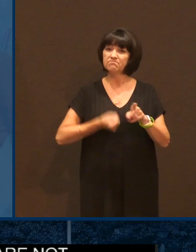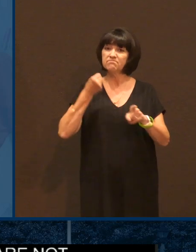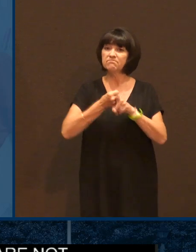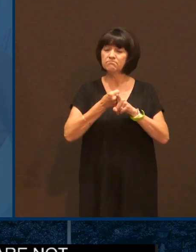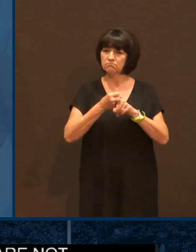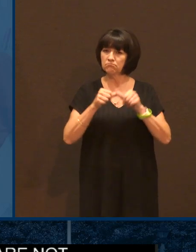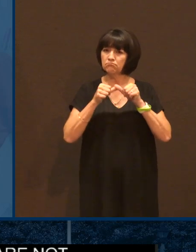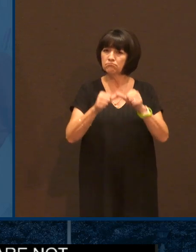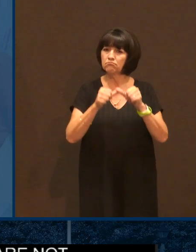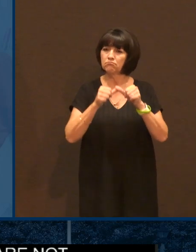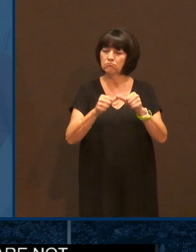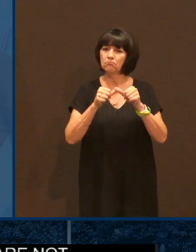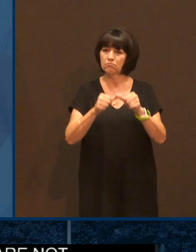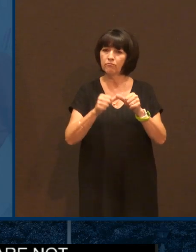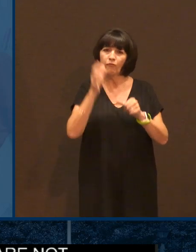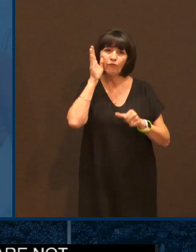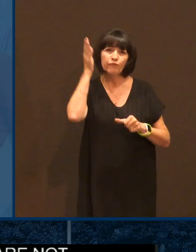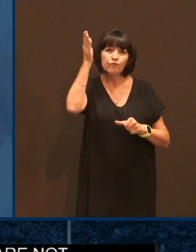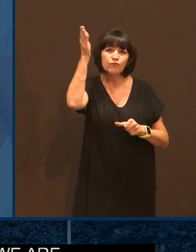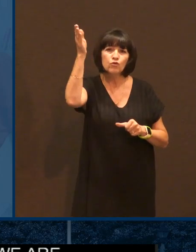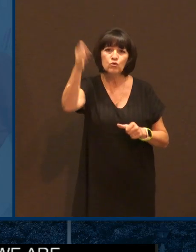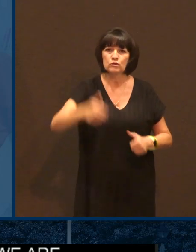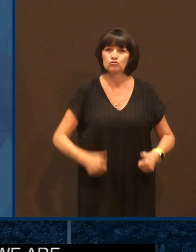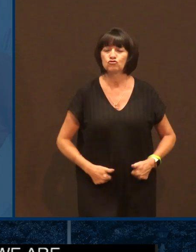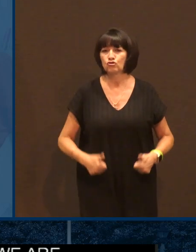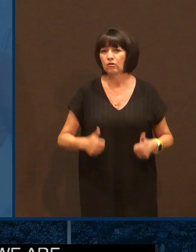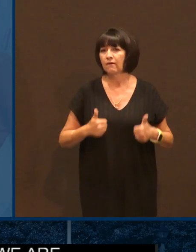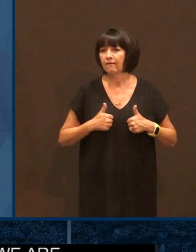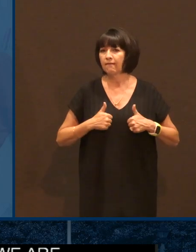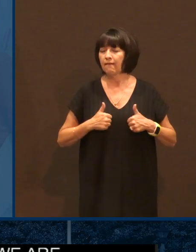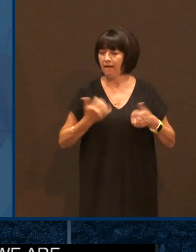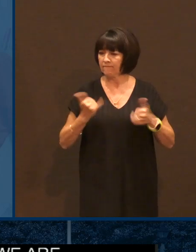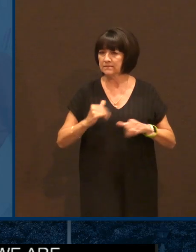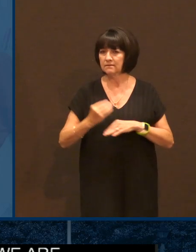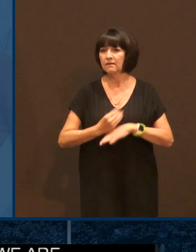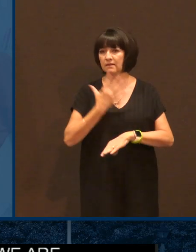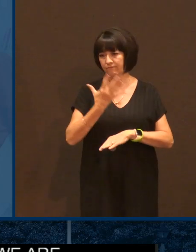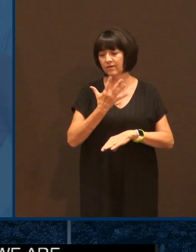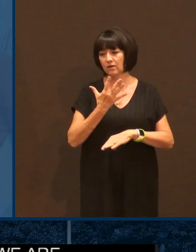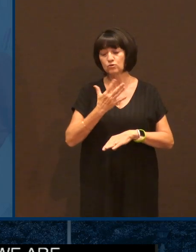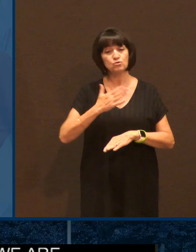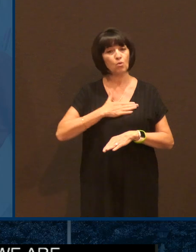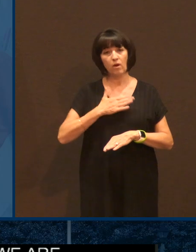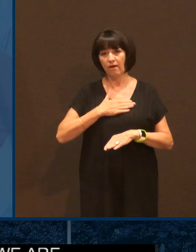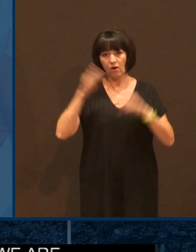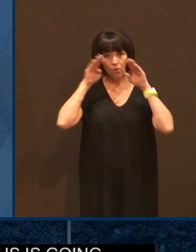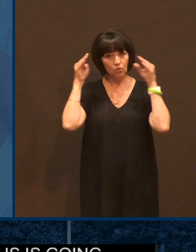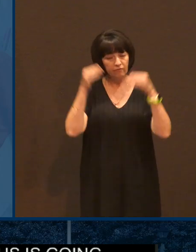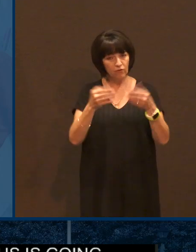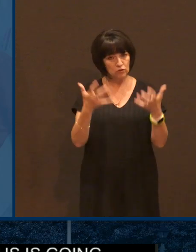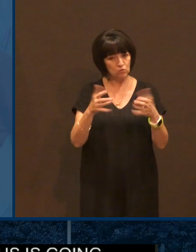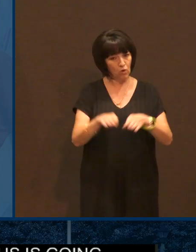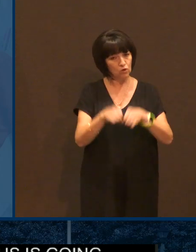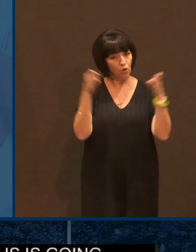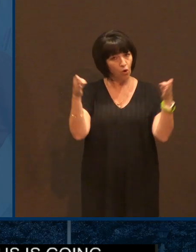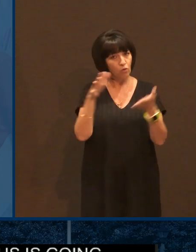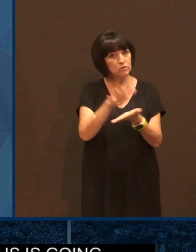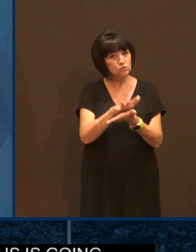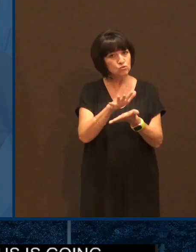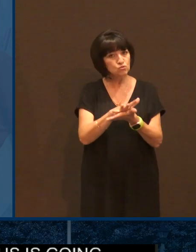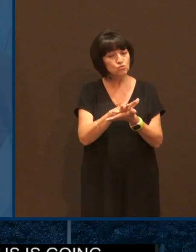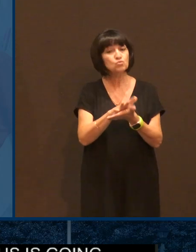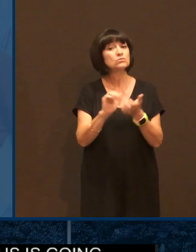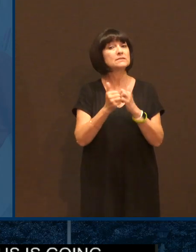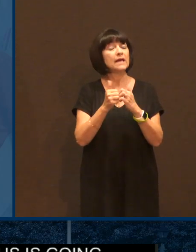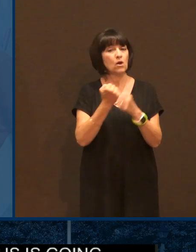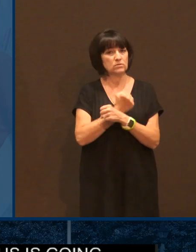about teachers and staff, and so our focus is going to be opening our schools in a way that's safe